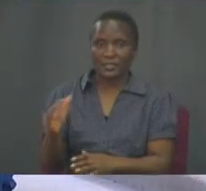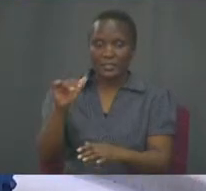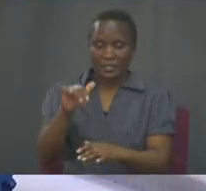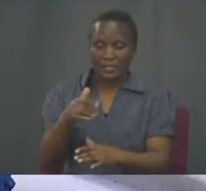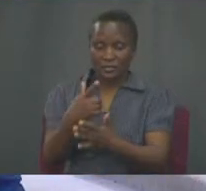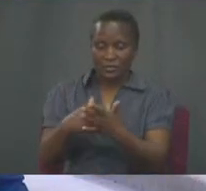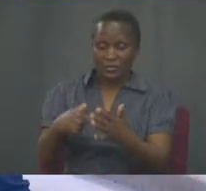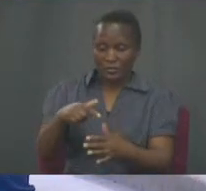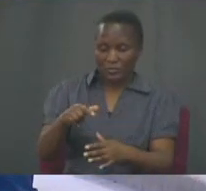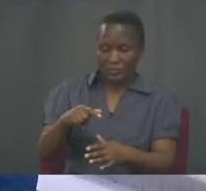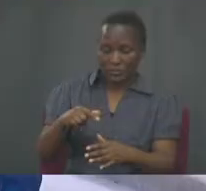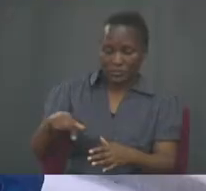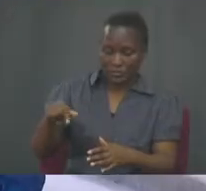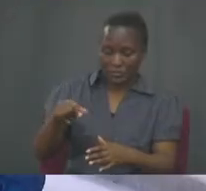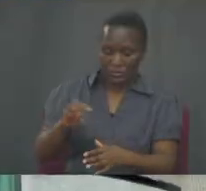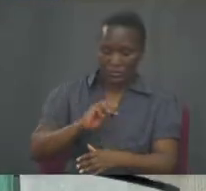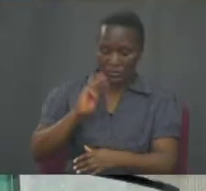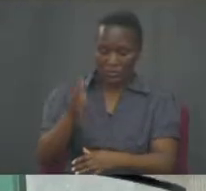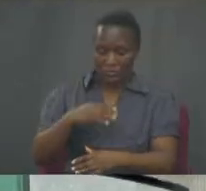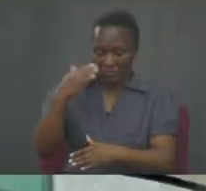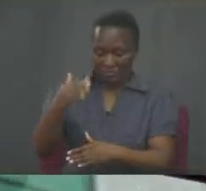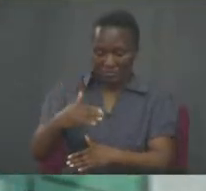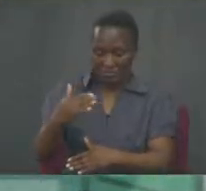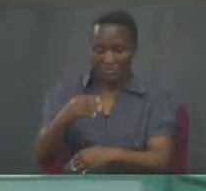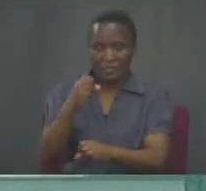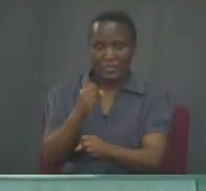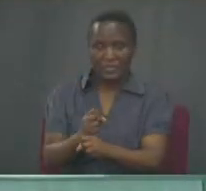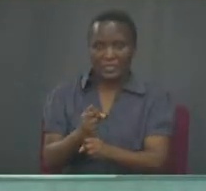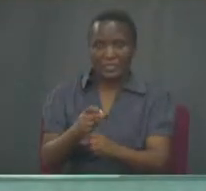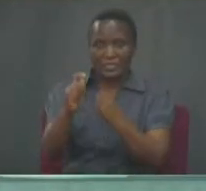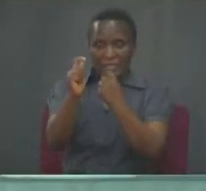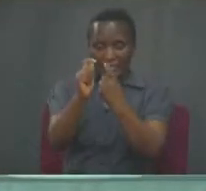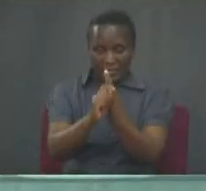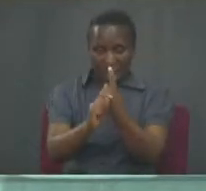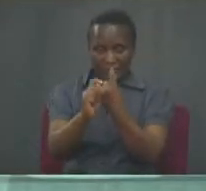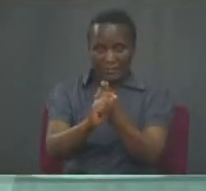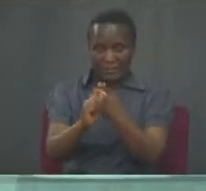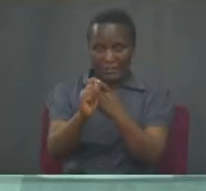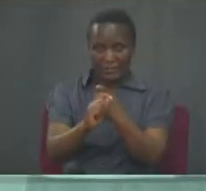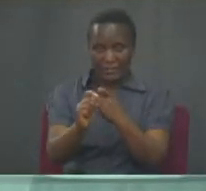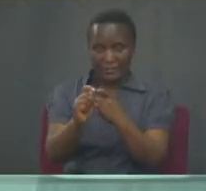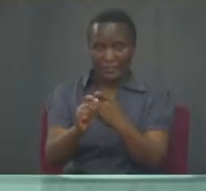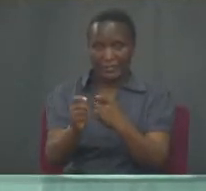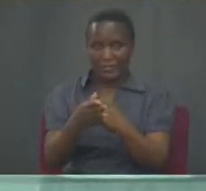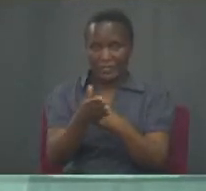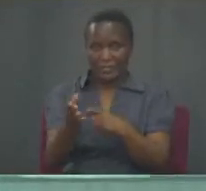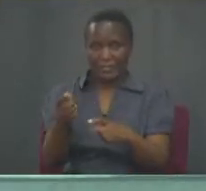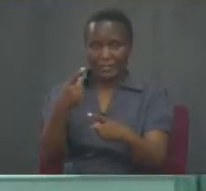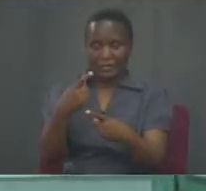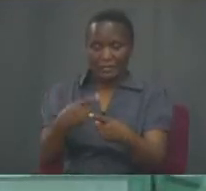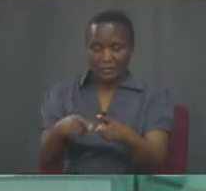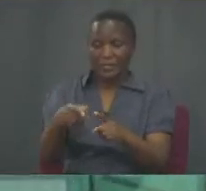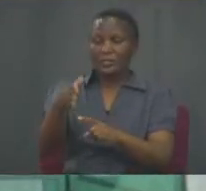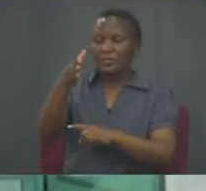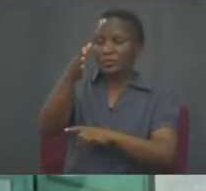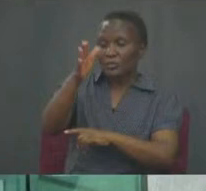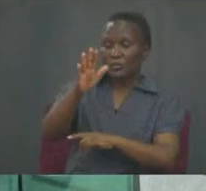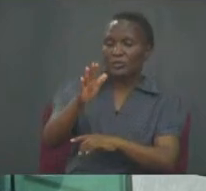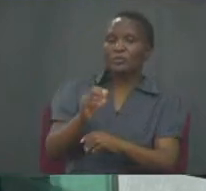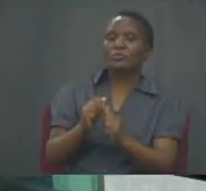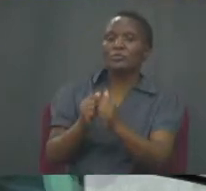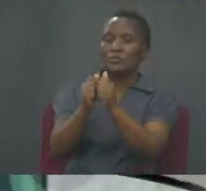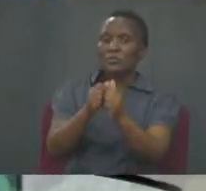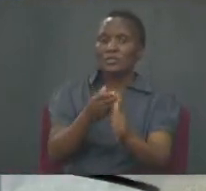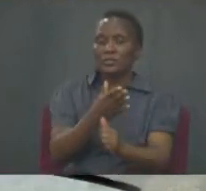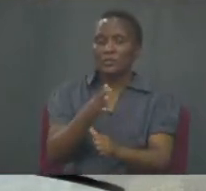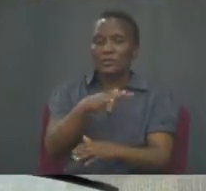The temptation was too severe, but was God not with you? Did he not promise to be with you? So every time